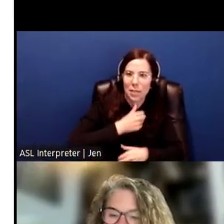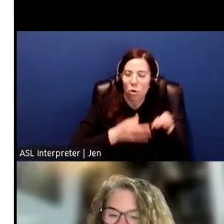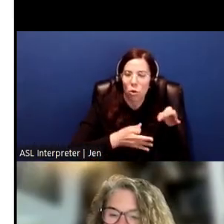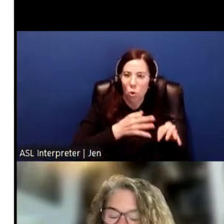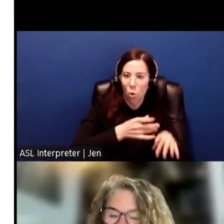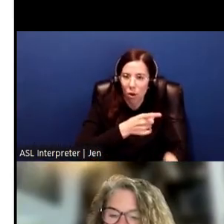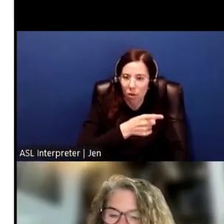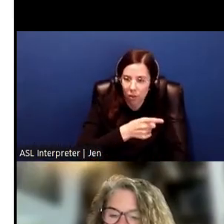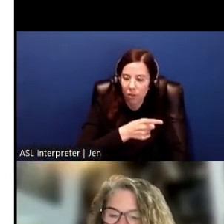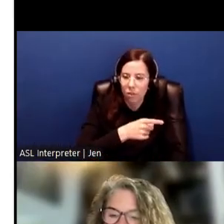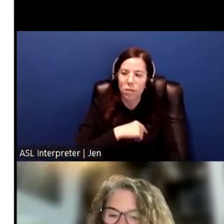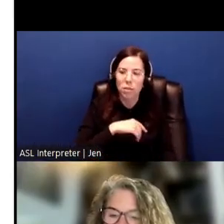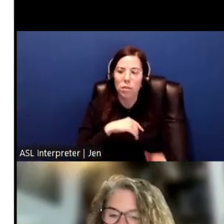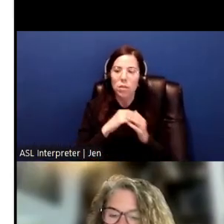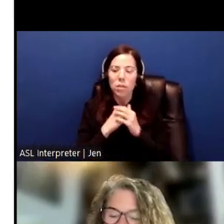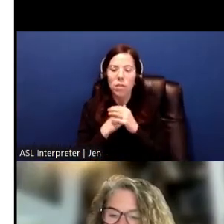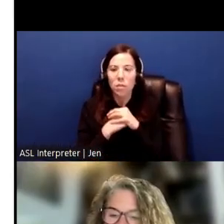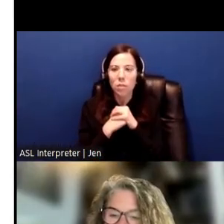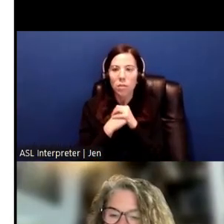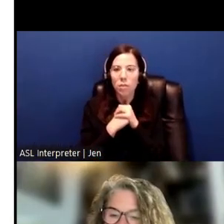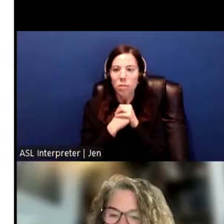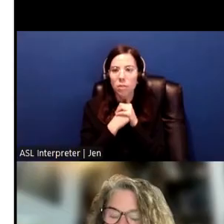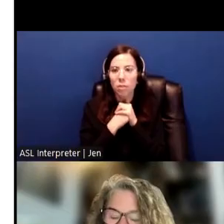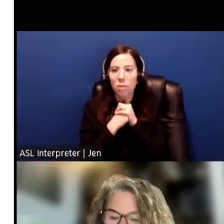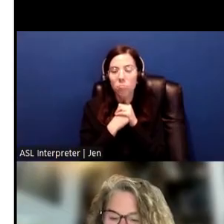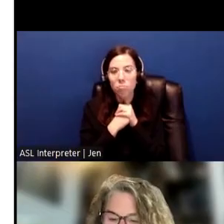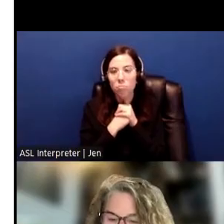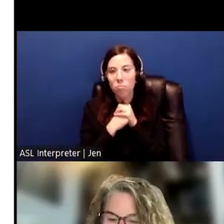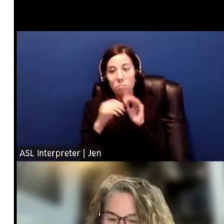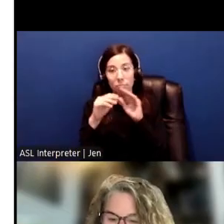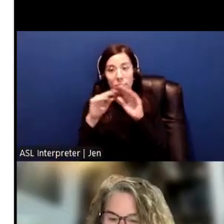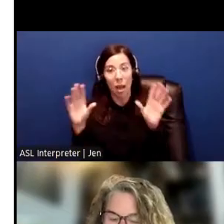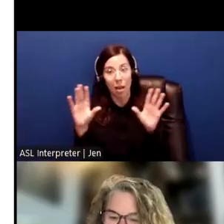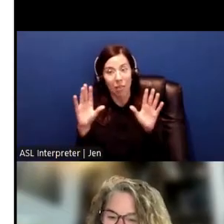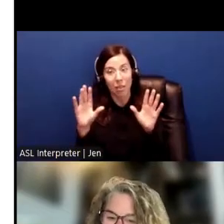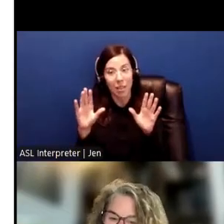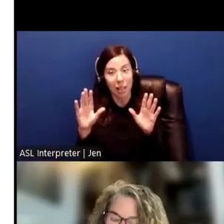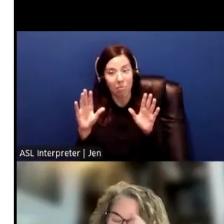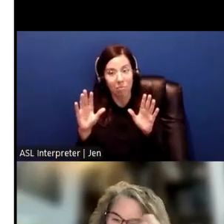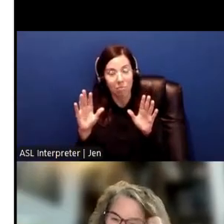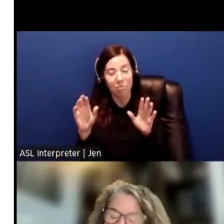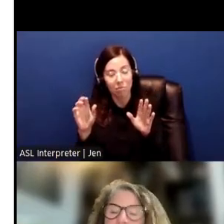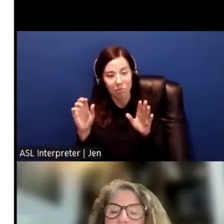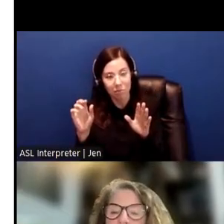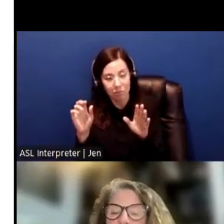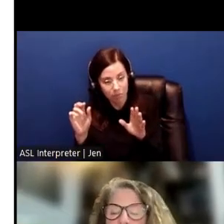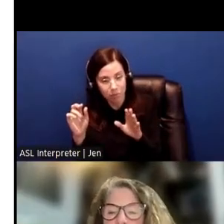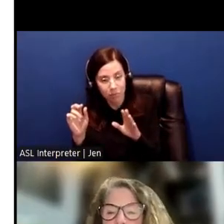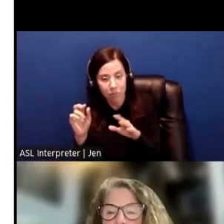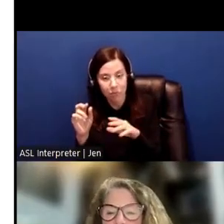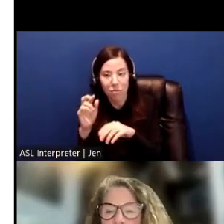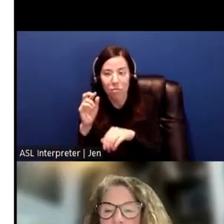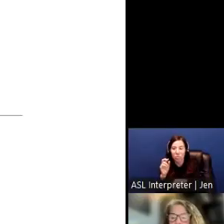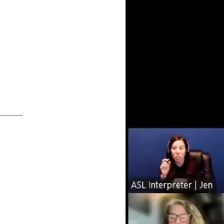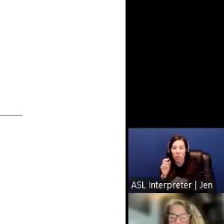It obviously can motivate the accused to avoid taking actions, right? That's the goal of it, because